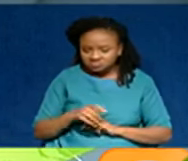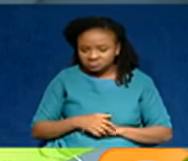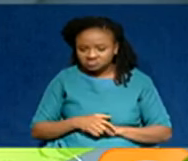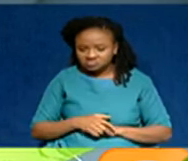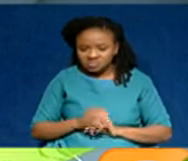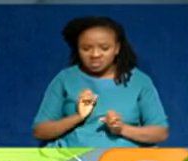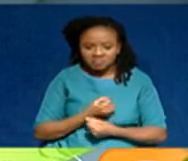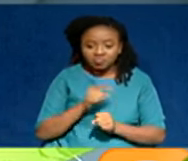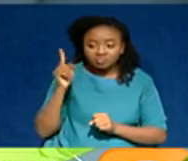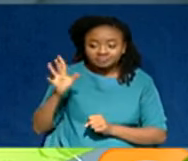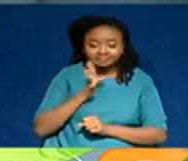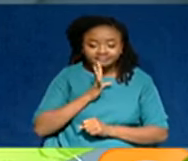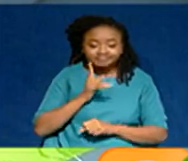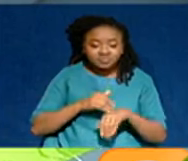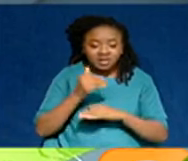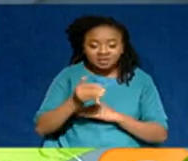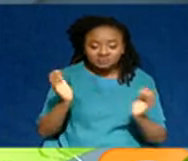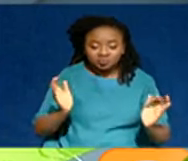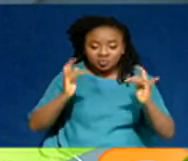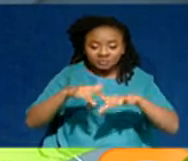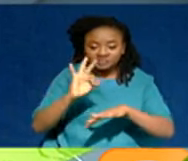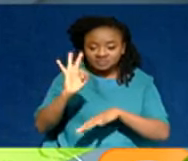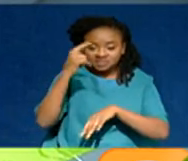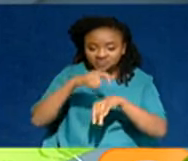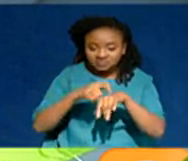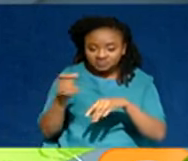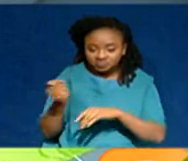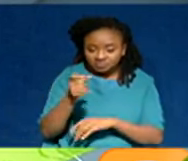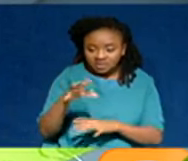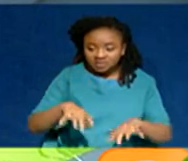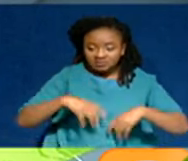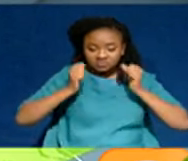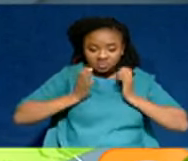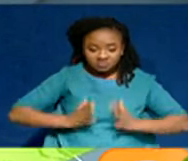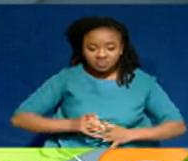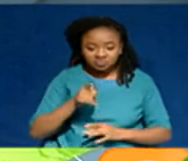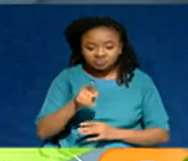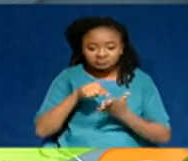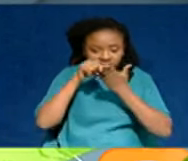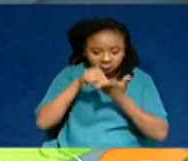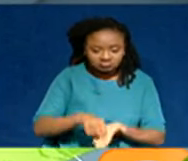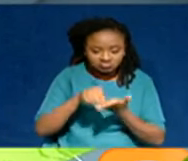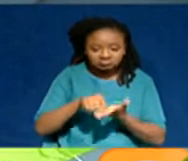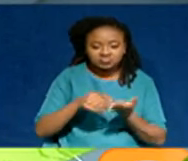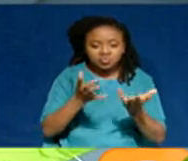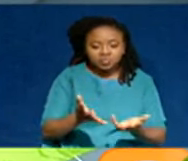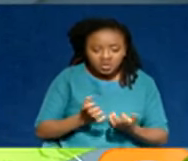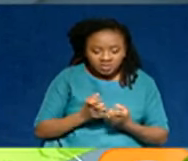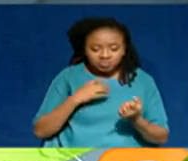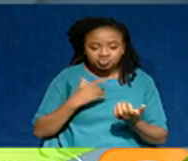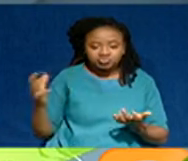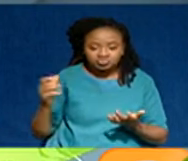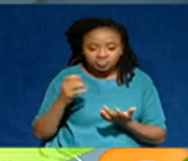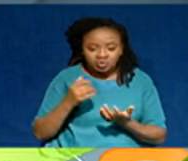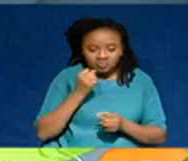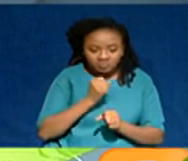the third National Wage Bill Conference, Salaries and Remuneration Commission Chairperson Lynn Mengich emphasized the need to improve productivity